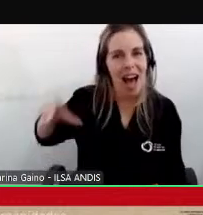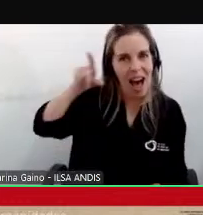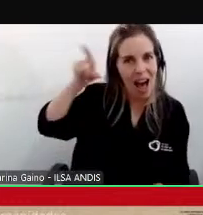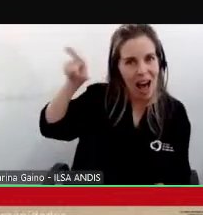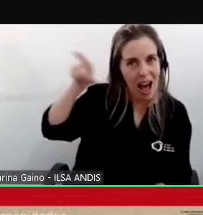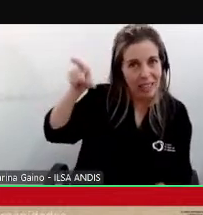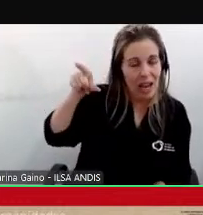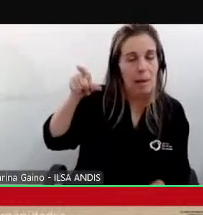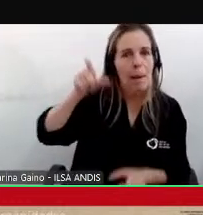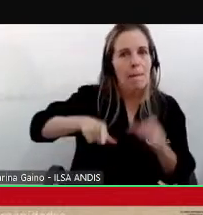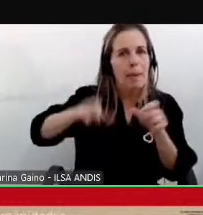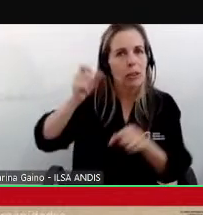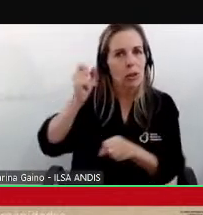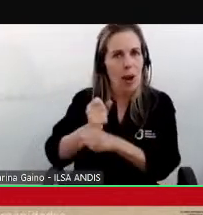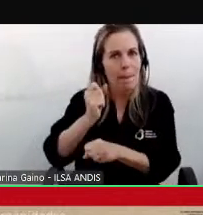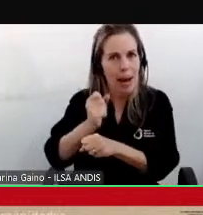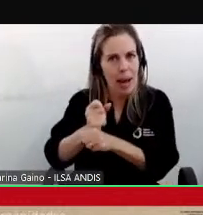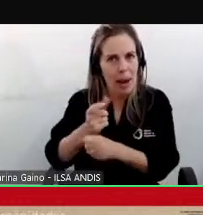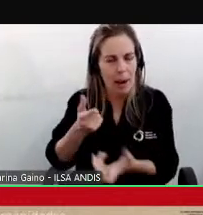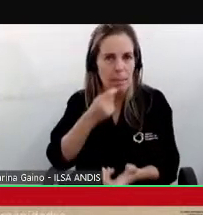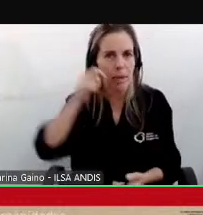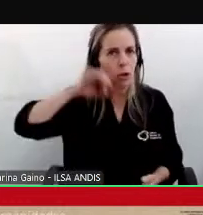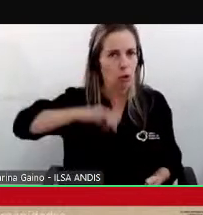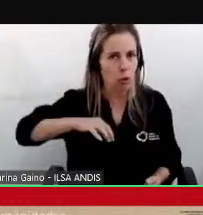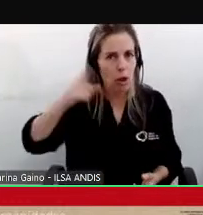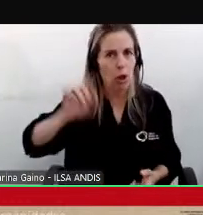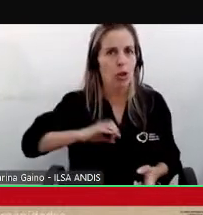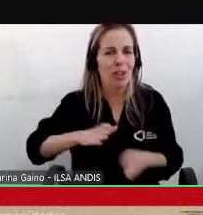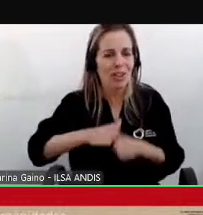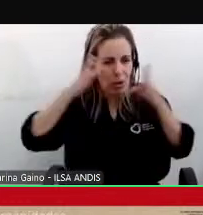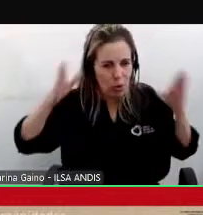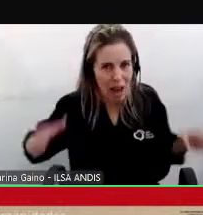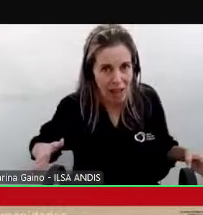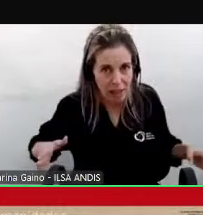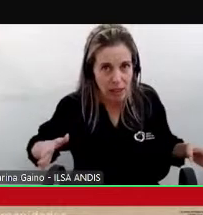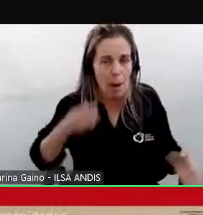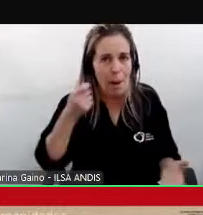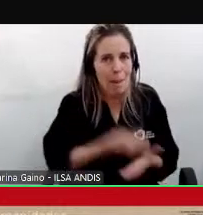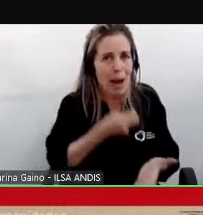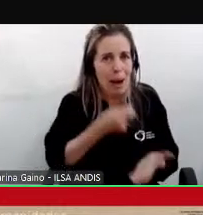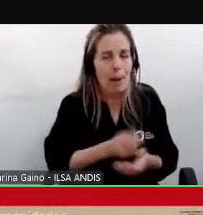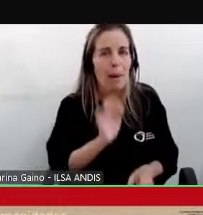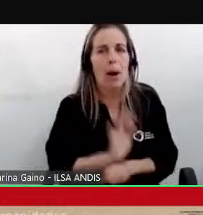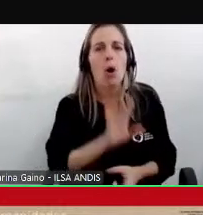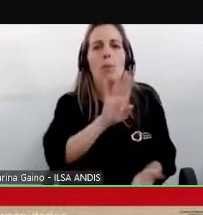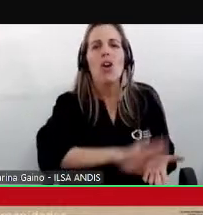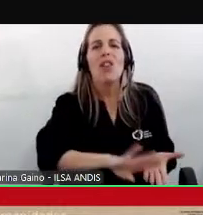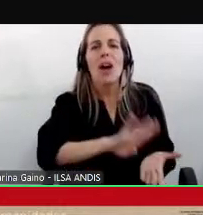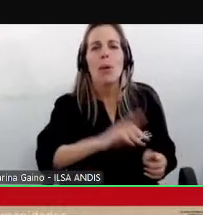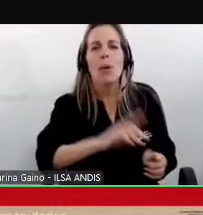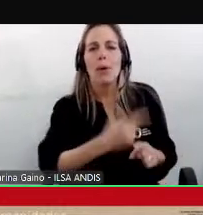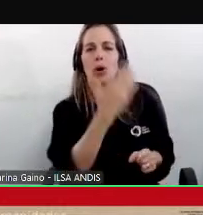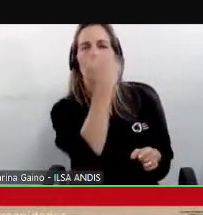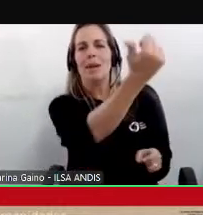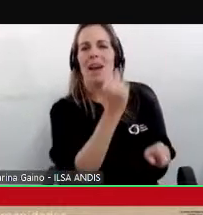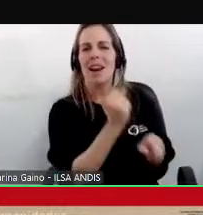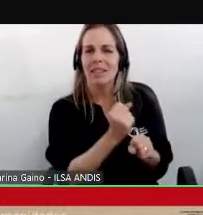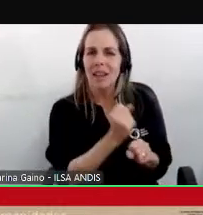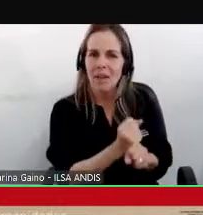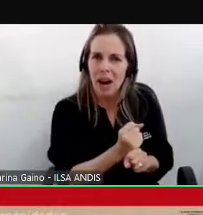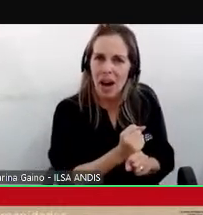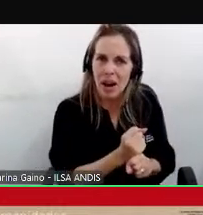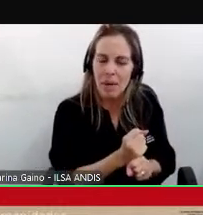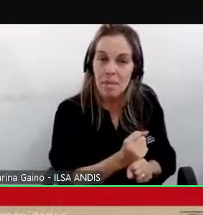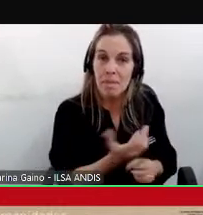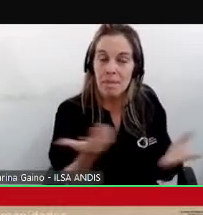before just paying off that recruitment related debt. The only case where we saw really, high levels of recruitment related debt are for the United